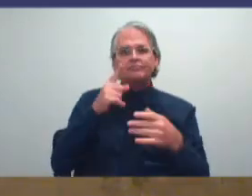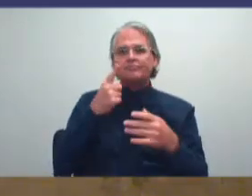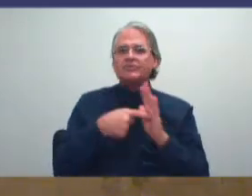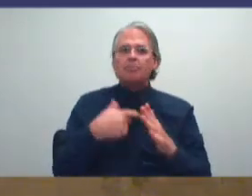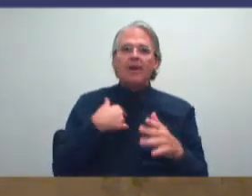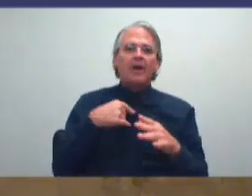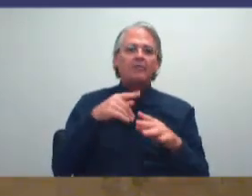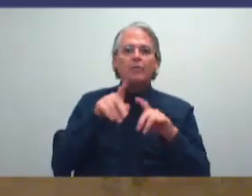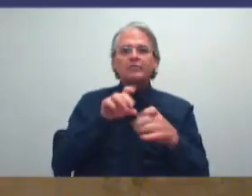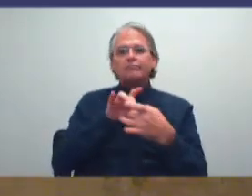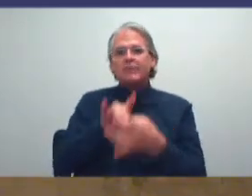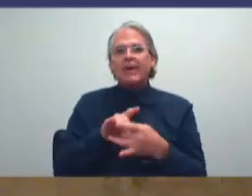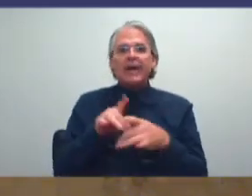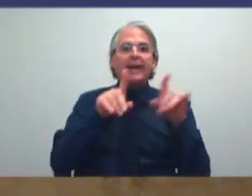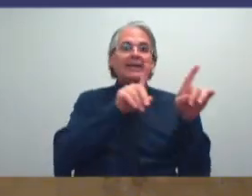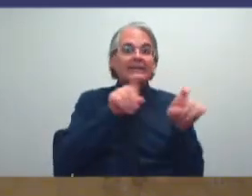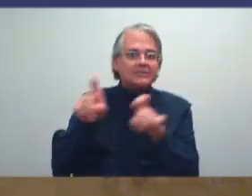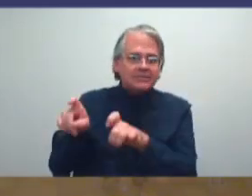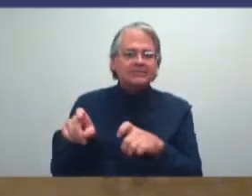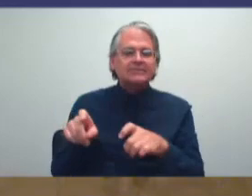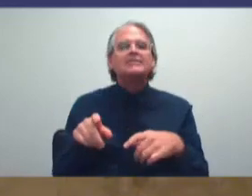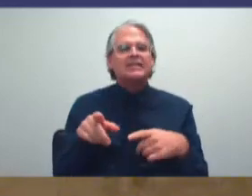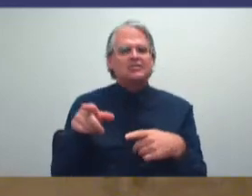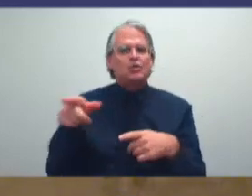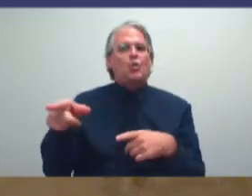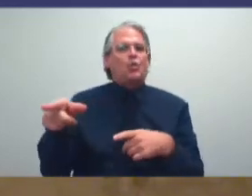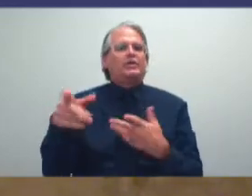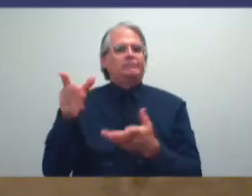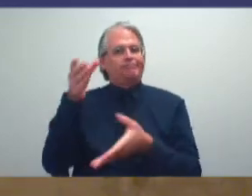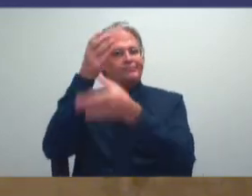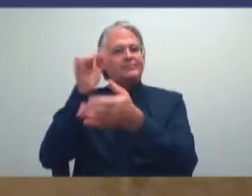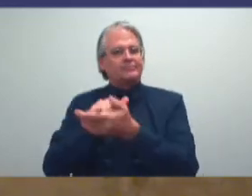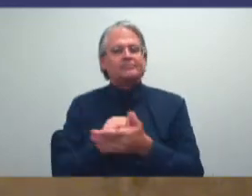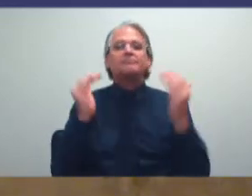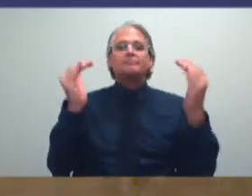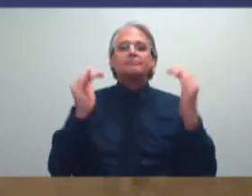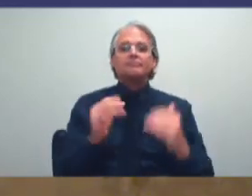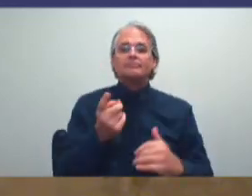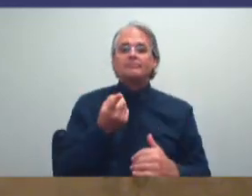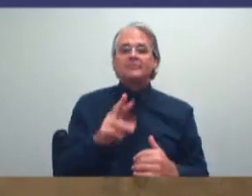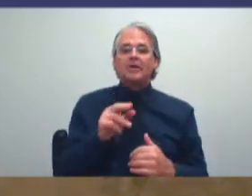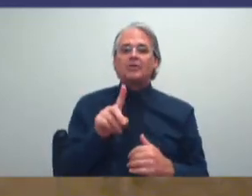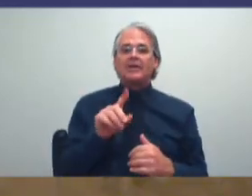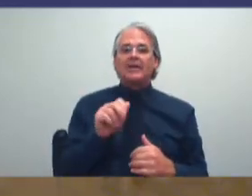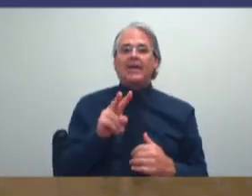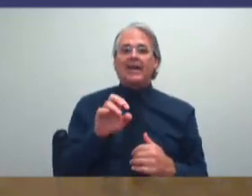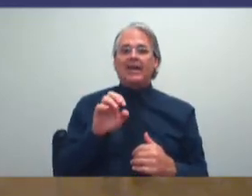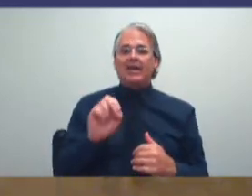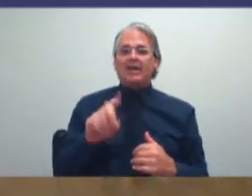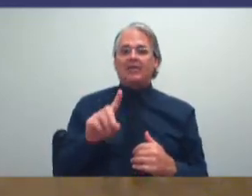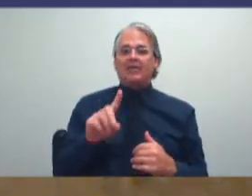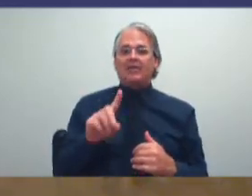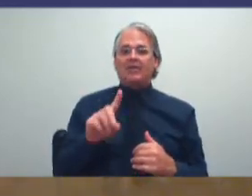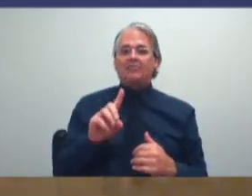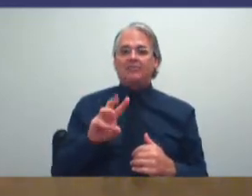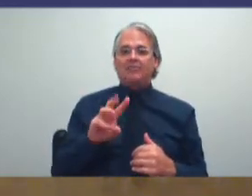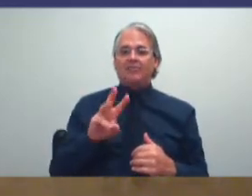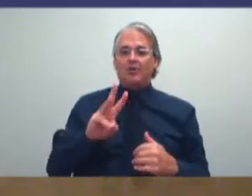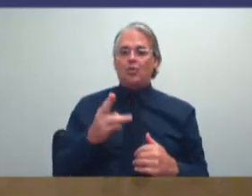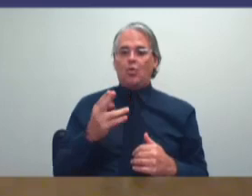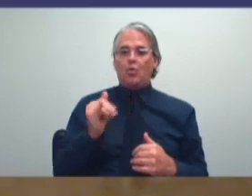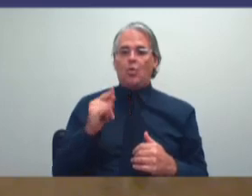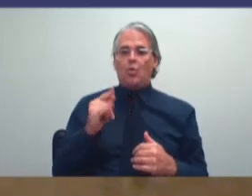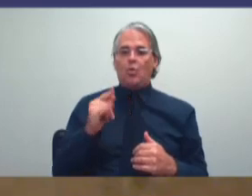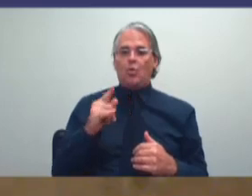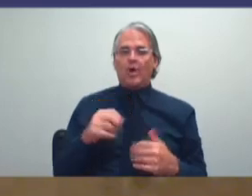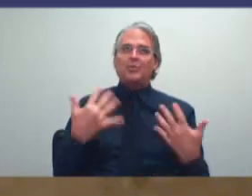comes to veterinary services. We also have Dr. David White, who is incredibly impressive, and he specializes in